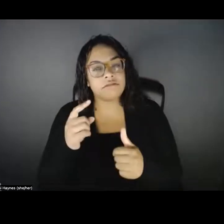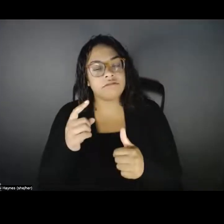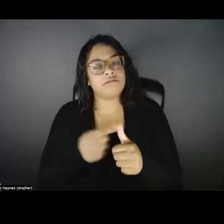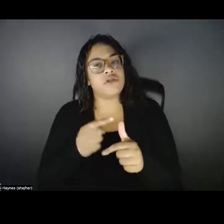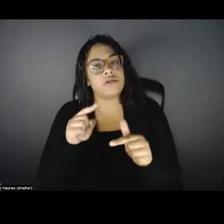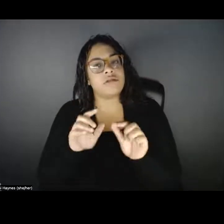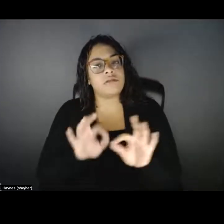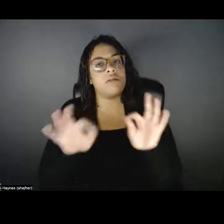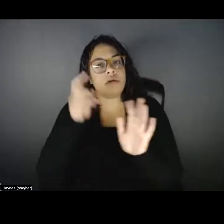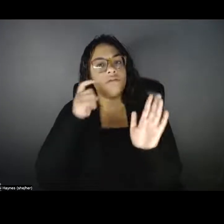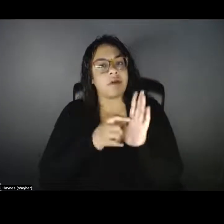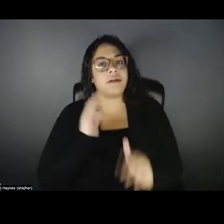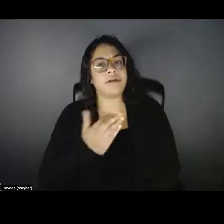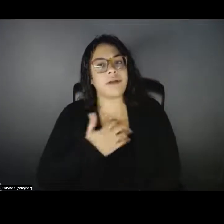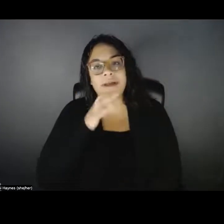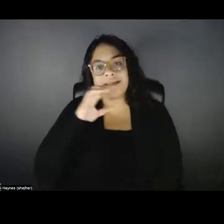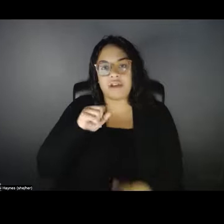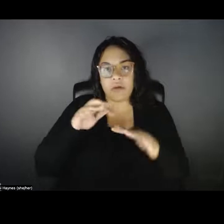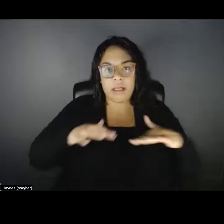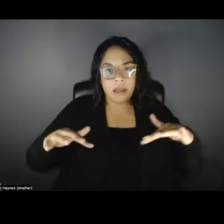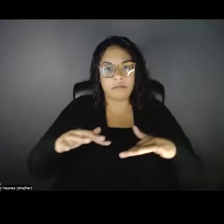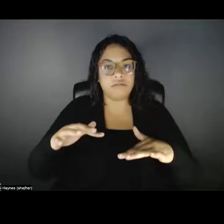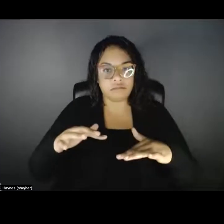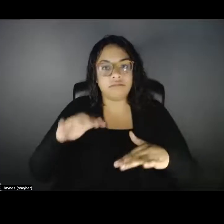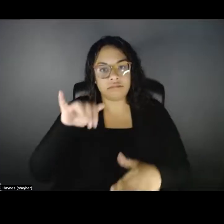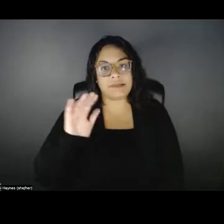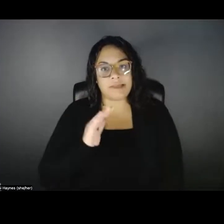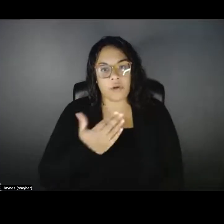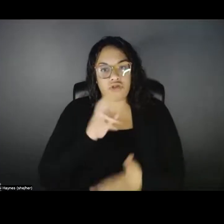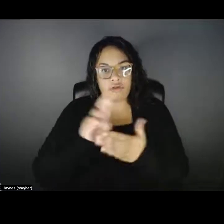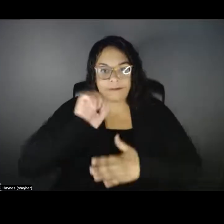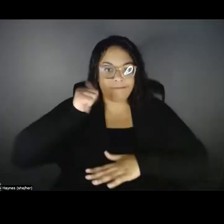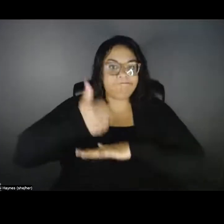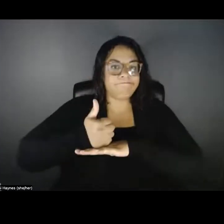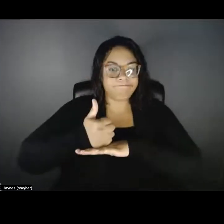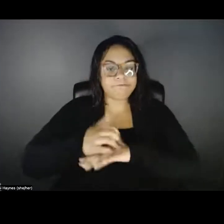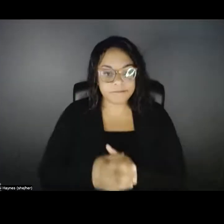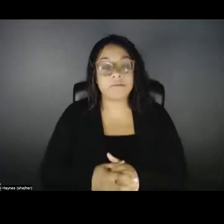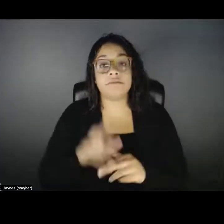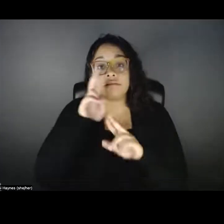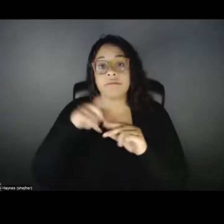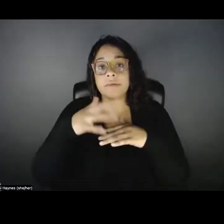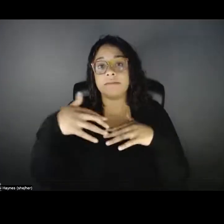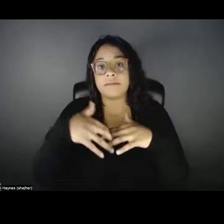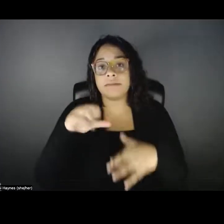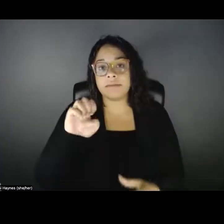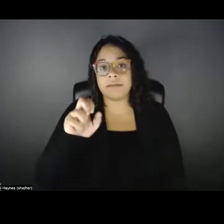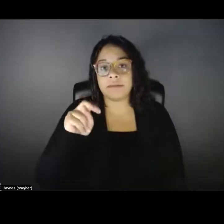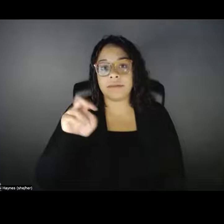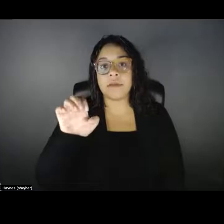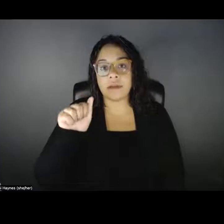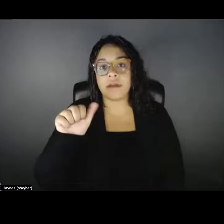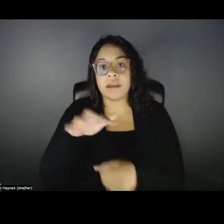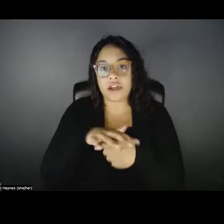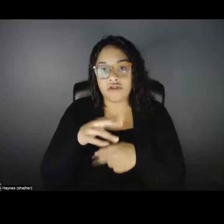ancestral land in which our university stands. With respect to the Seneca Nation, known as the